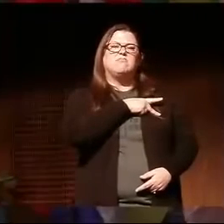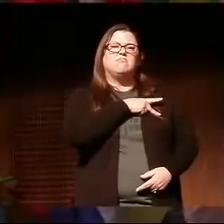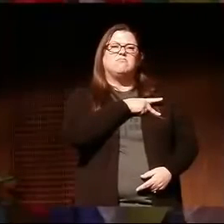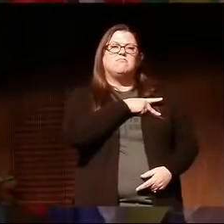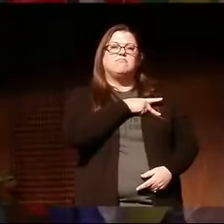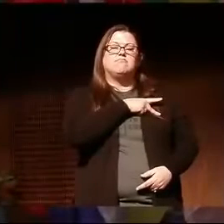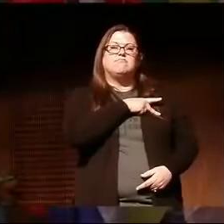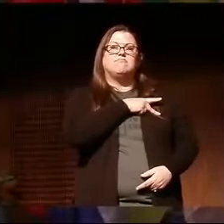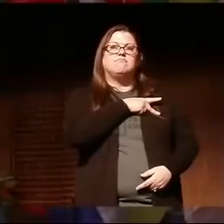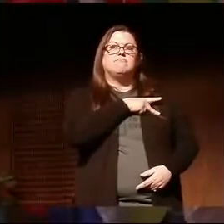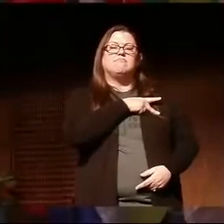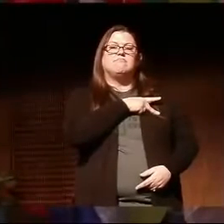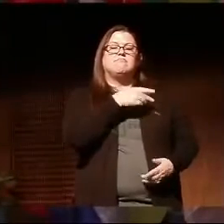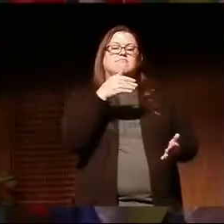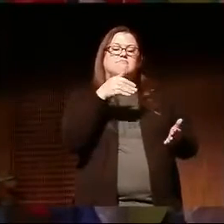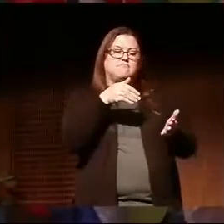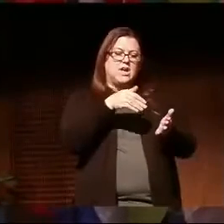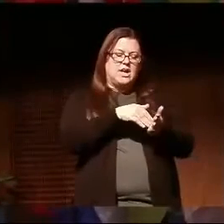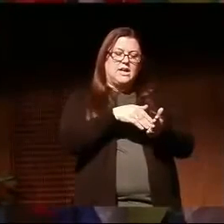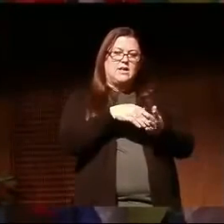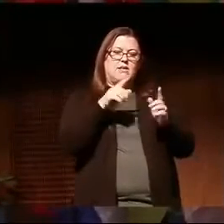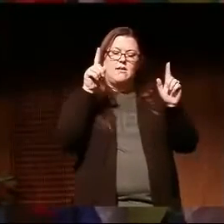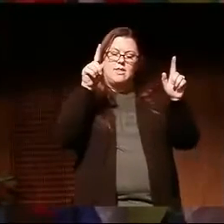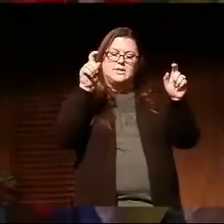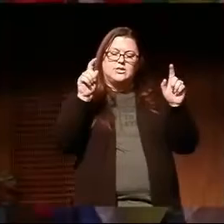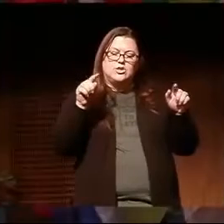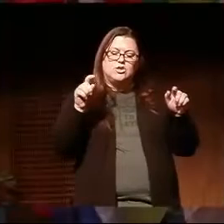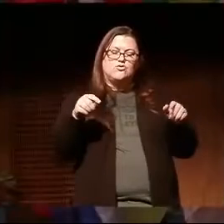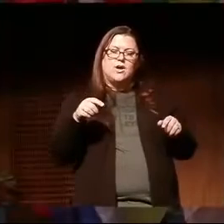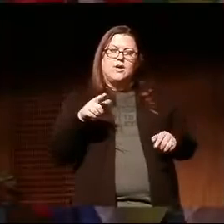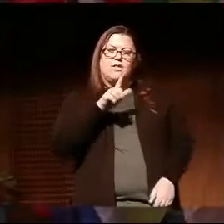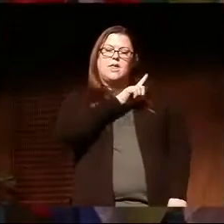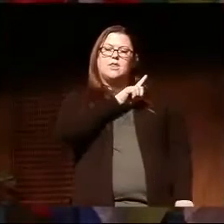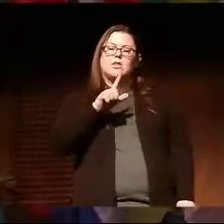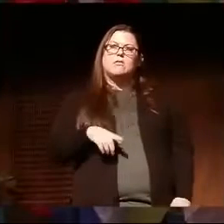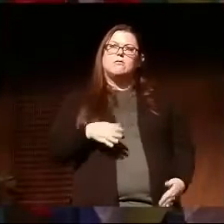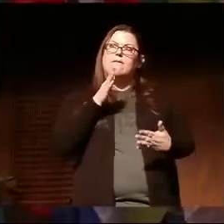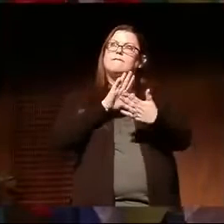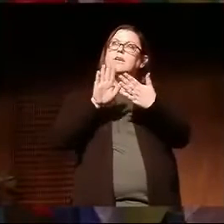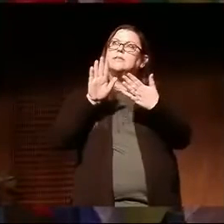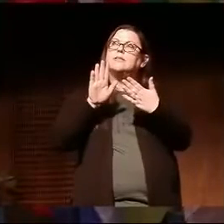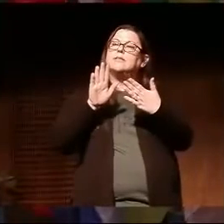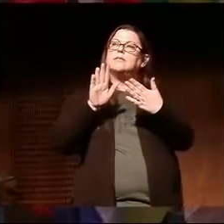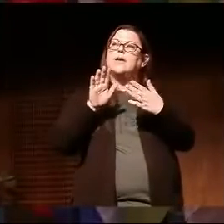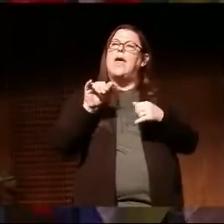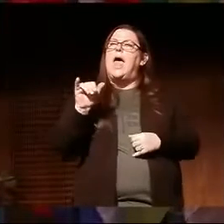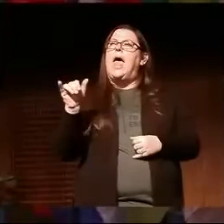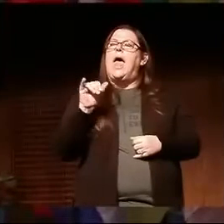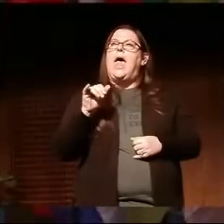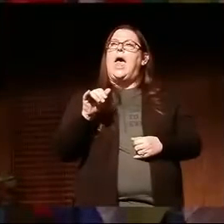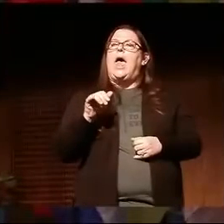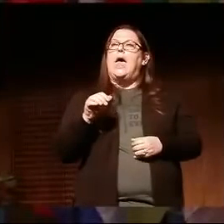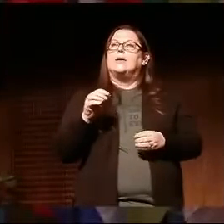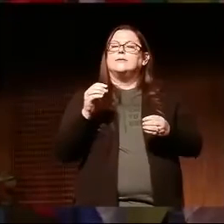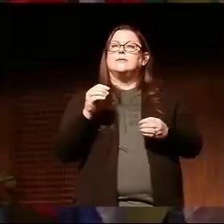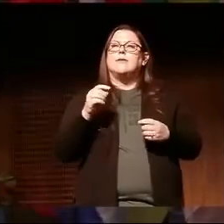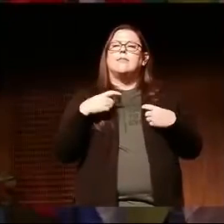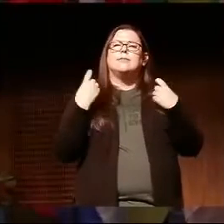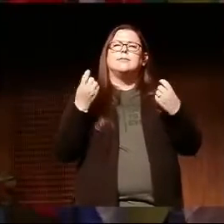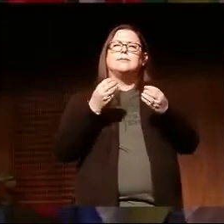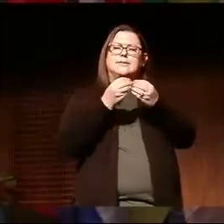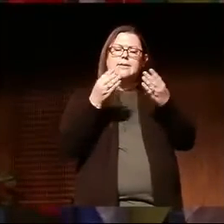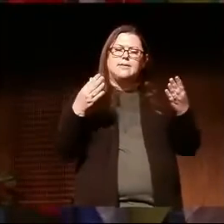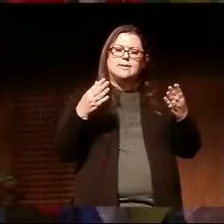And again, this is a trial that our Lord faces as the sinless Son of God surrounded by sin in